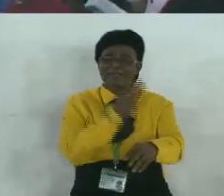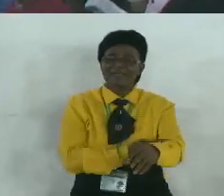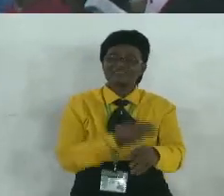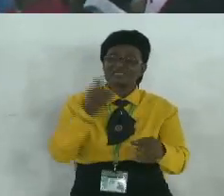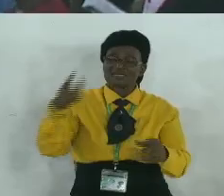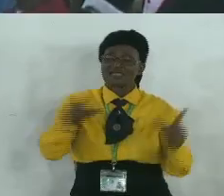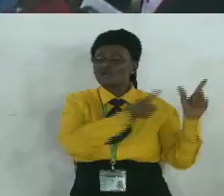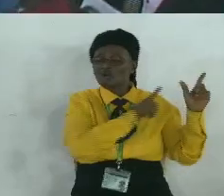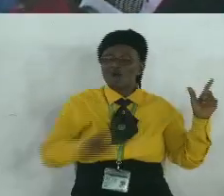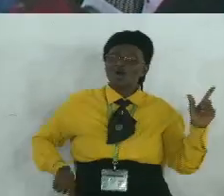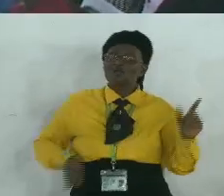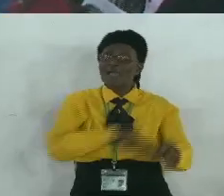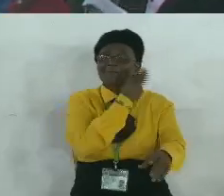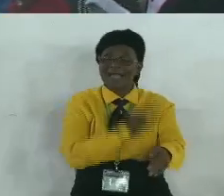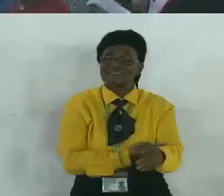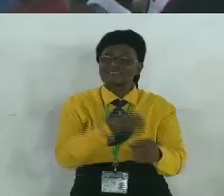Lord mighty in battle.